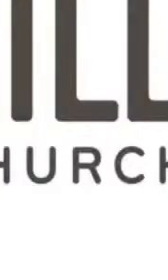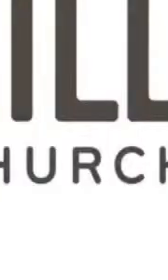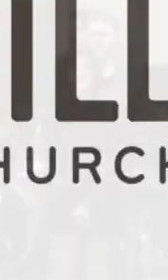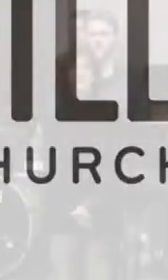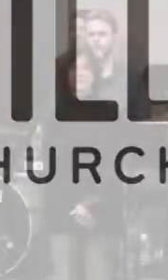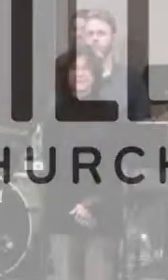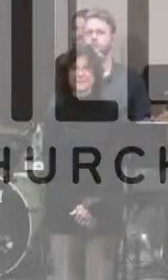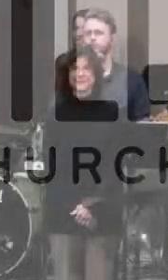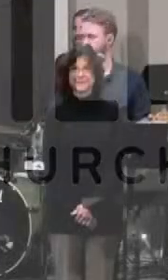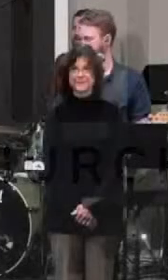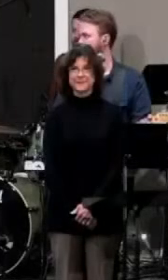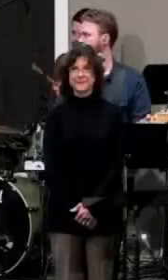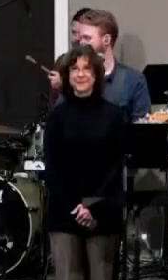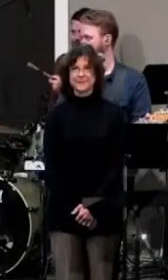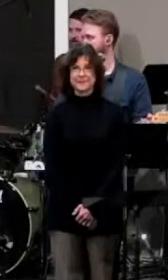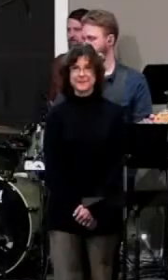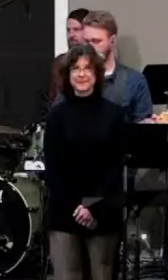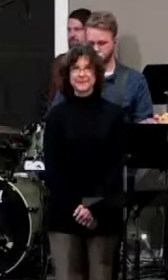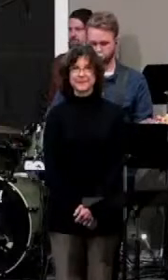us.